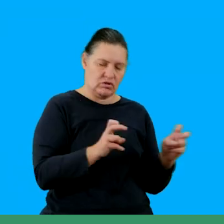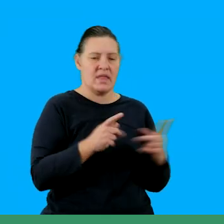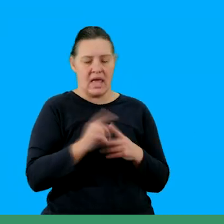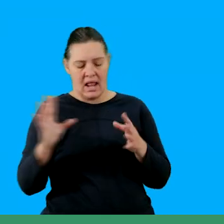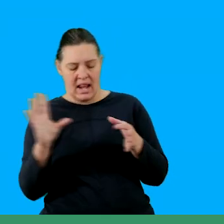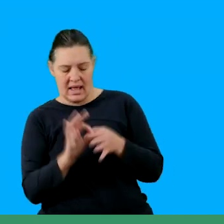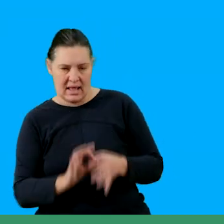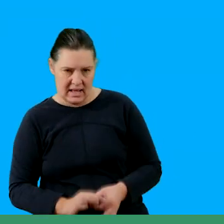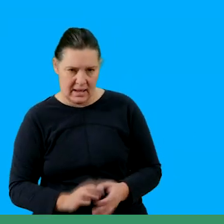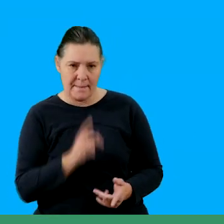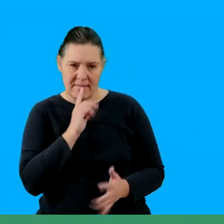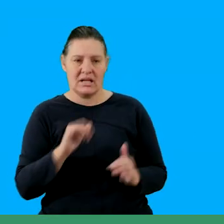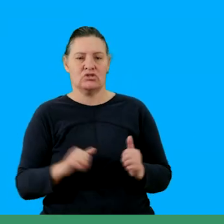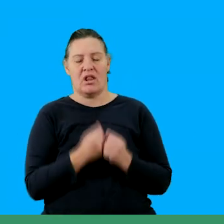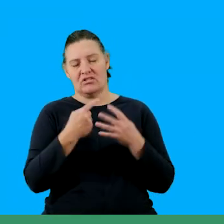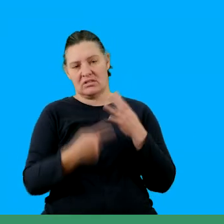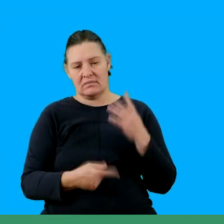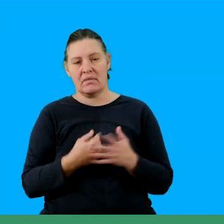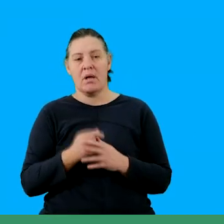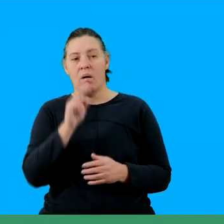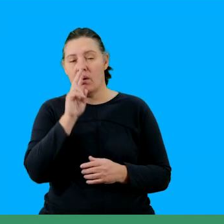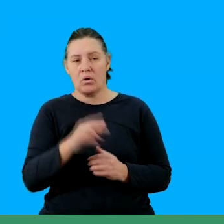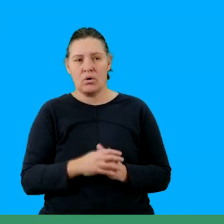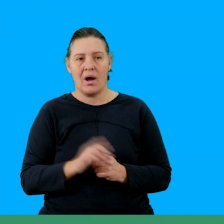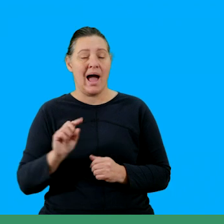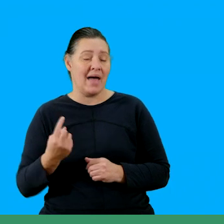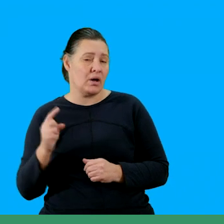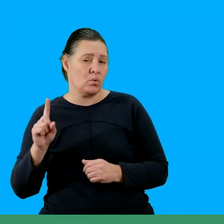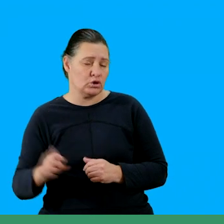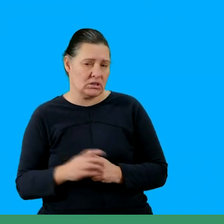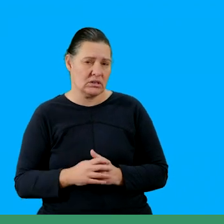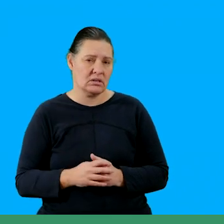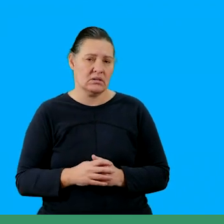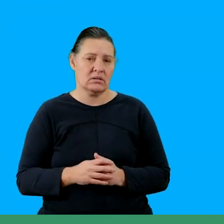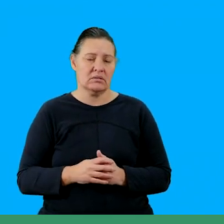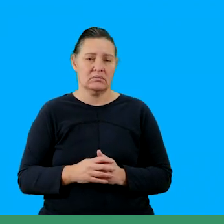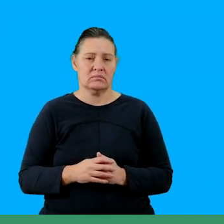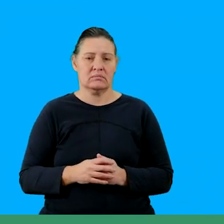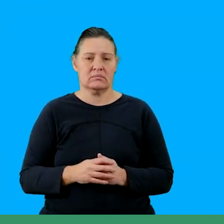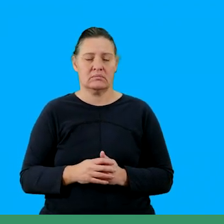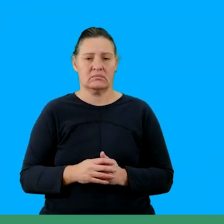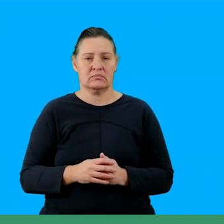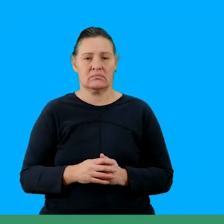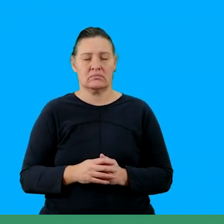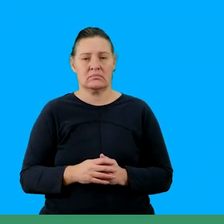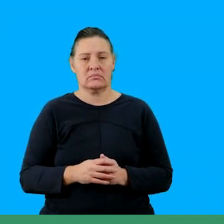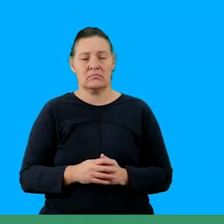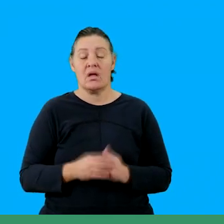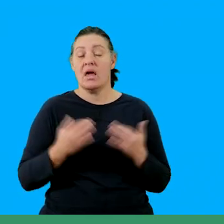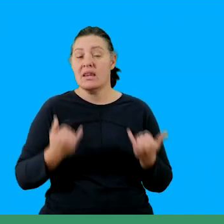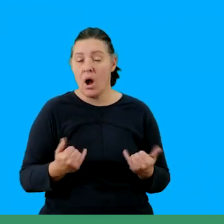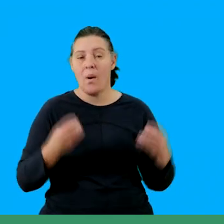So that would be your challenges. And then looking into another question there in your another question, we